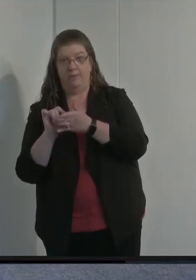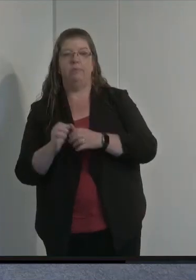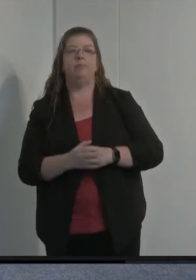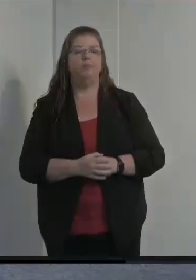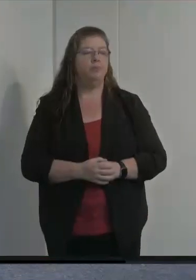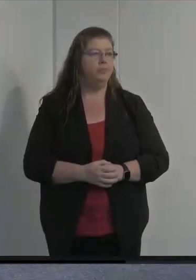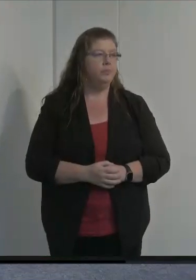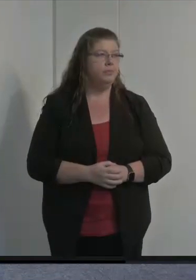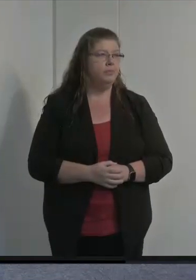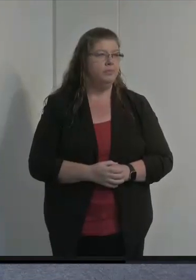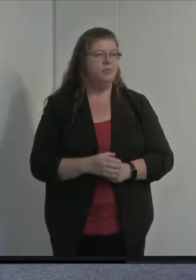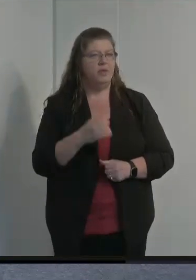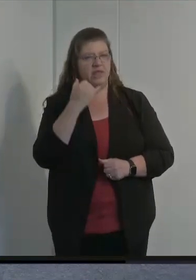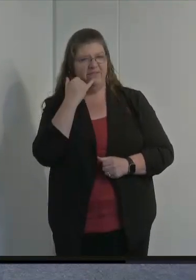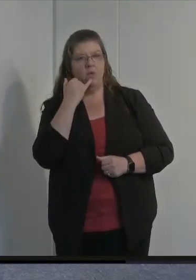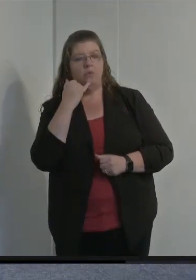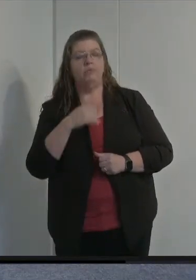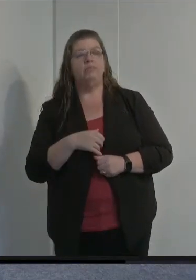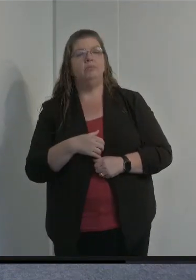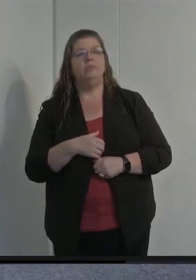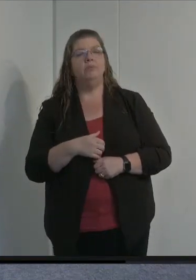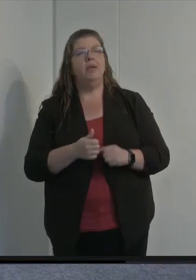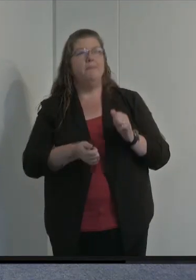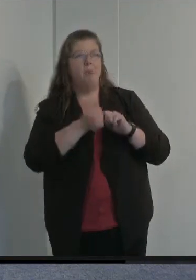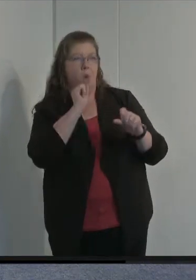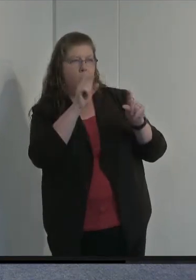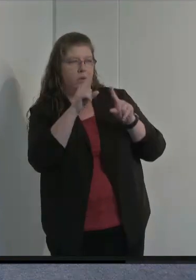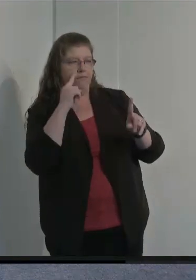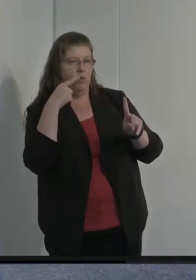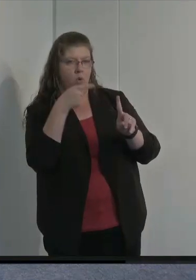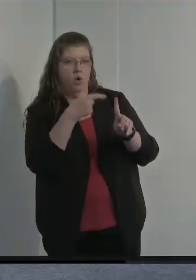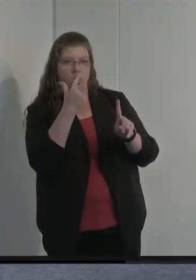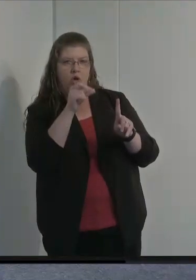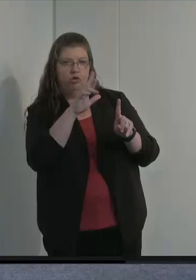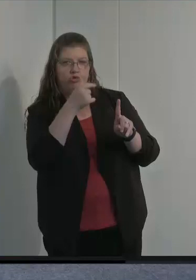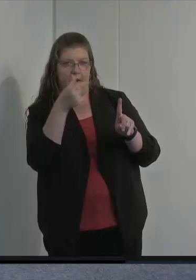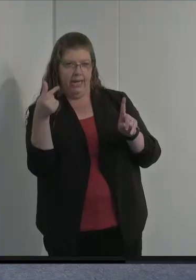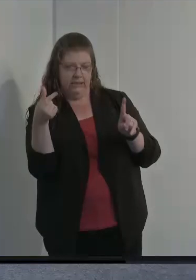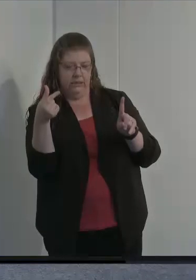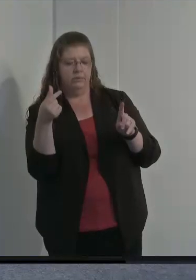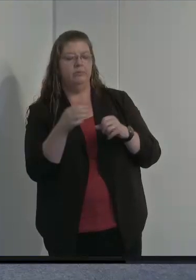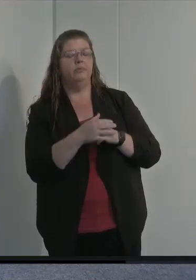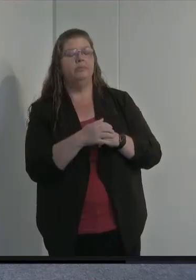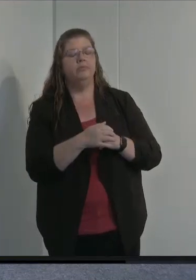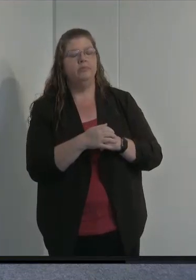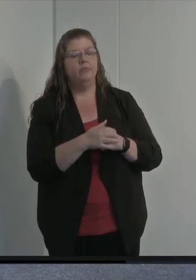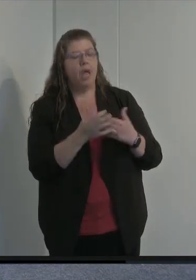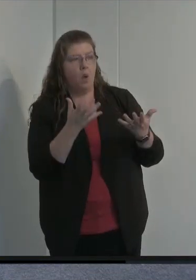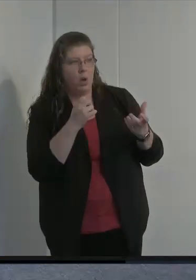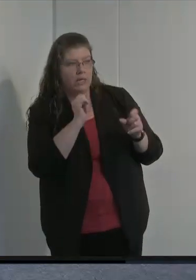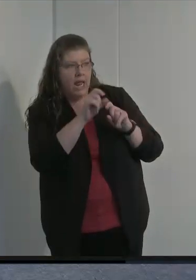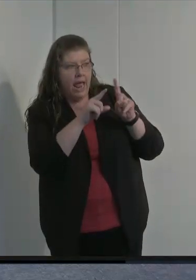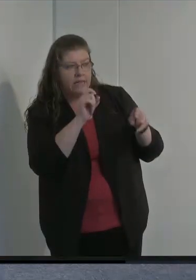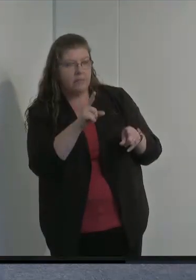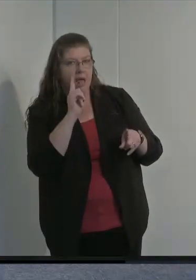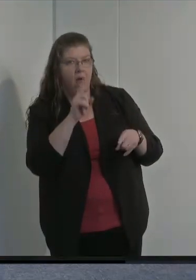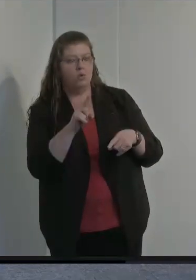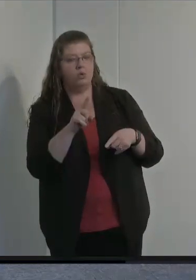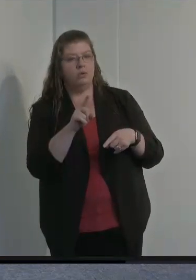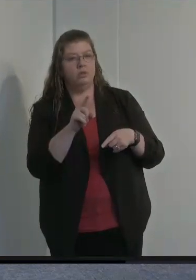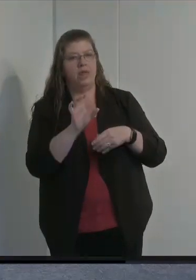Hi. Most of these are going to be for Greg. I kind of wanted to ask about